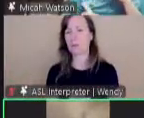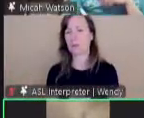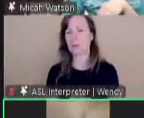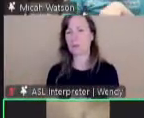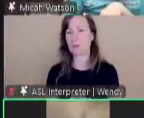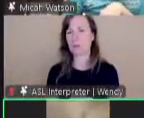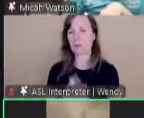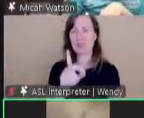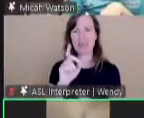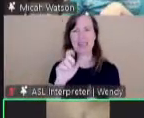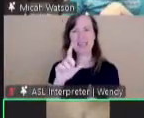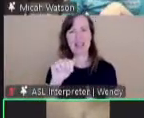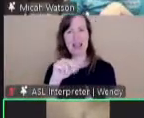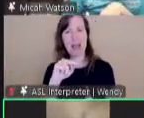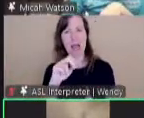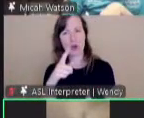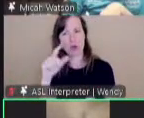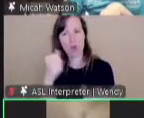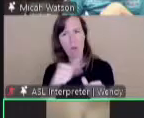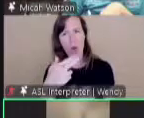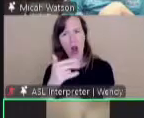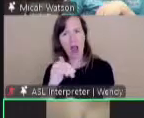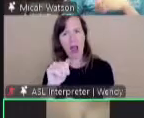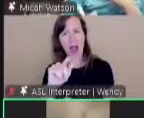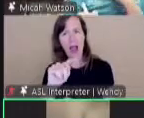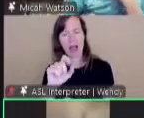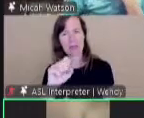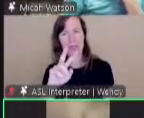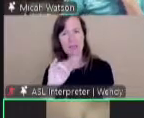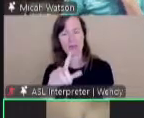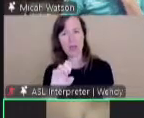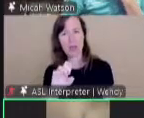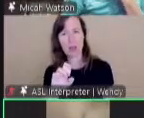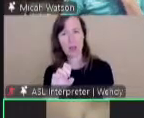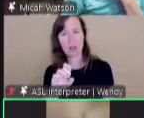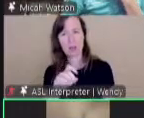Delane, do you remember what Hyattsville was? That was.